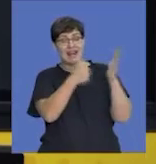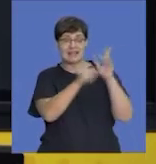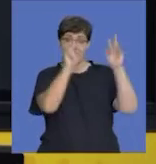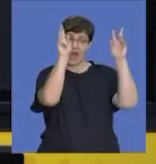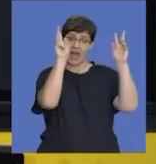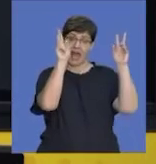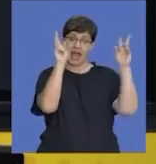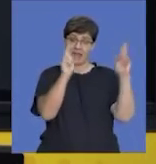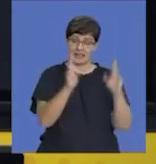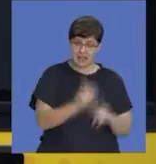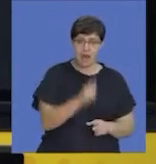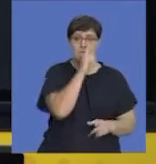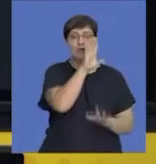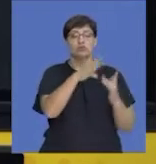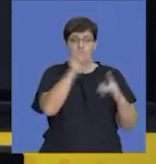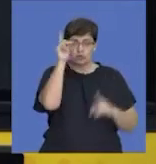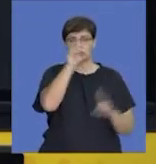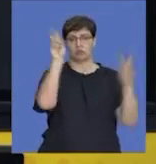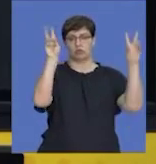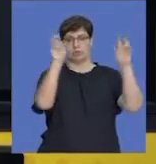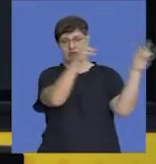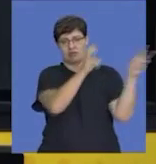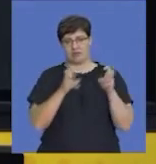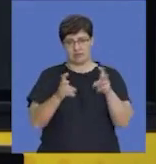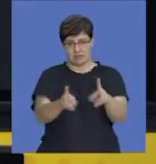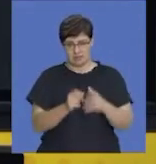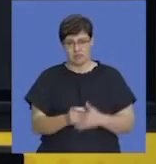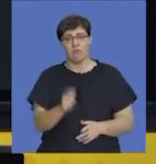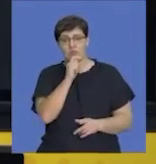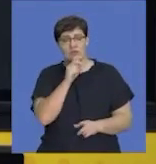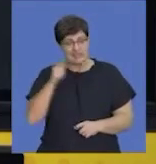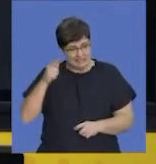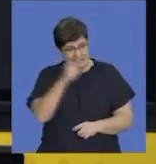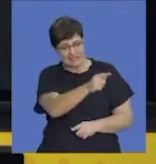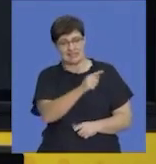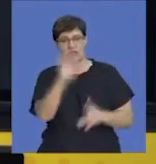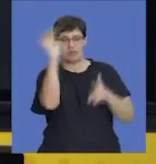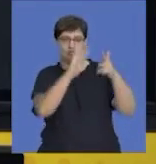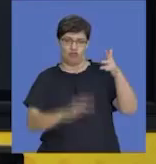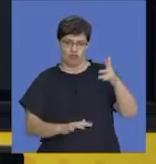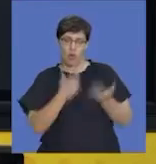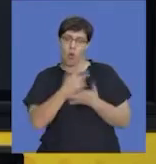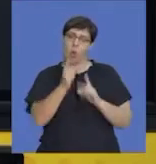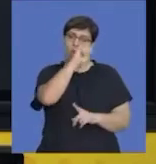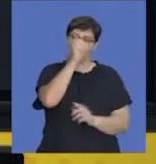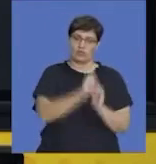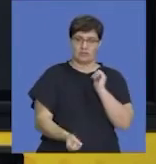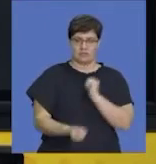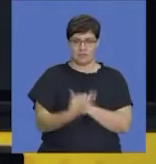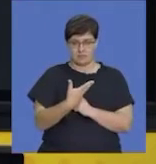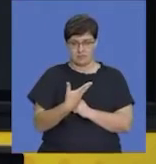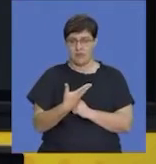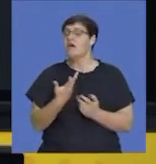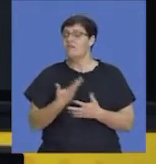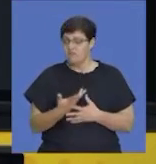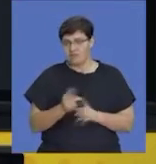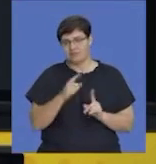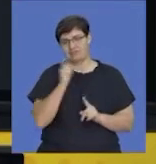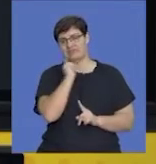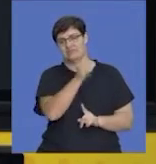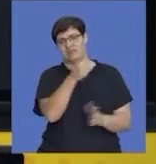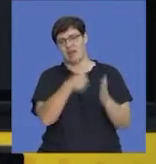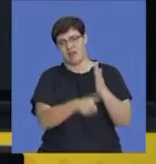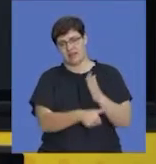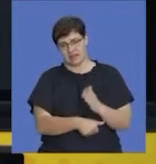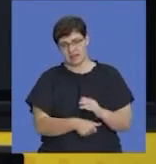paper. So if you choose the letter to the editor, you have to respond to the scenario or the question provided for the letter to the editor, or